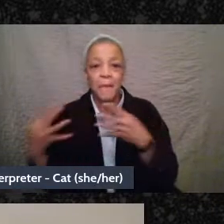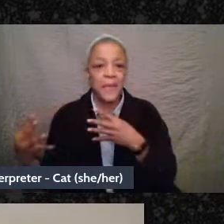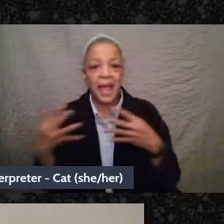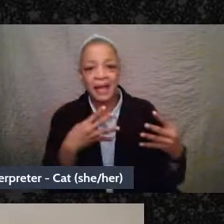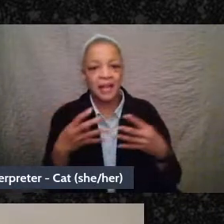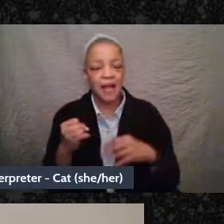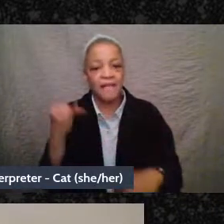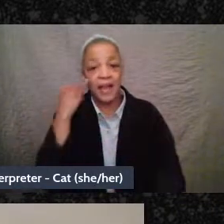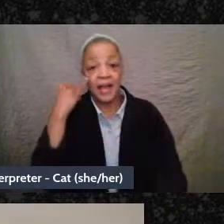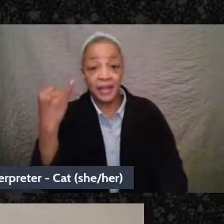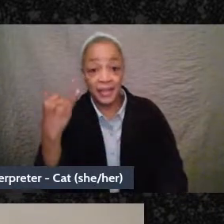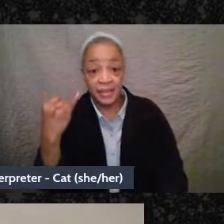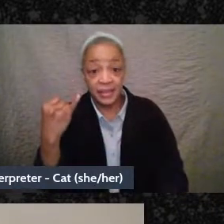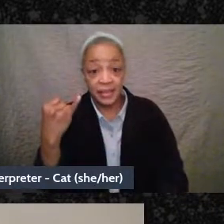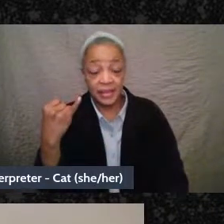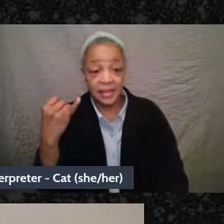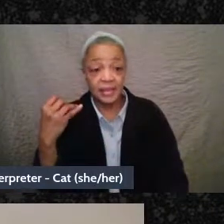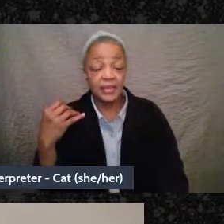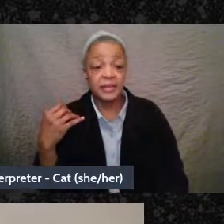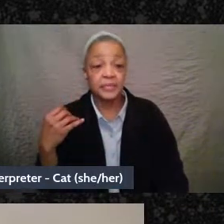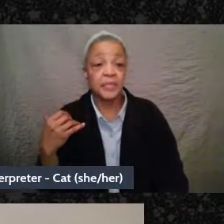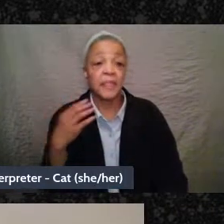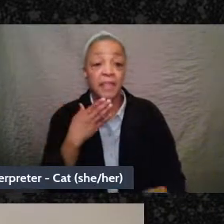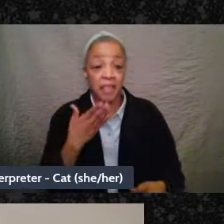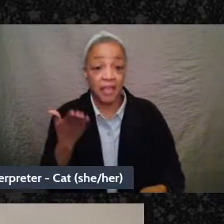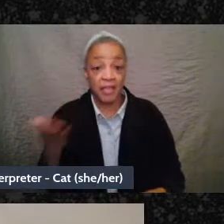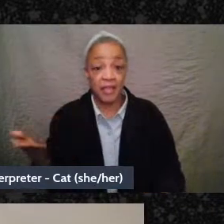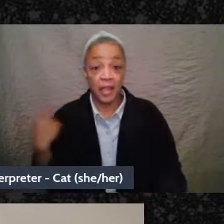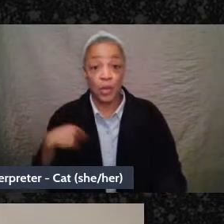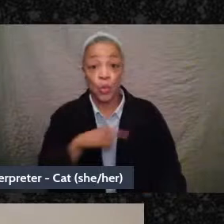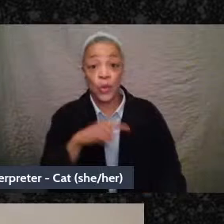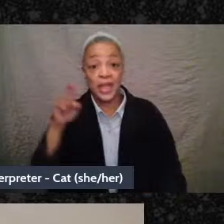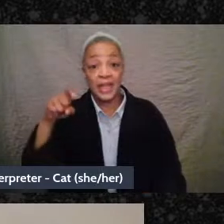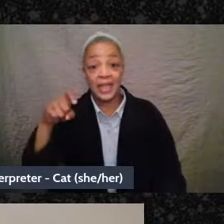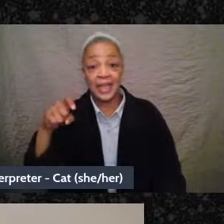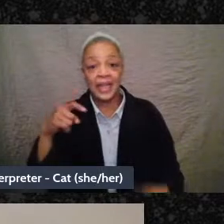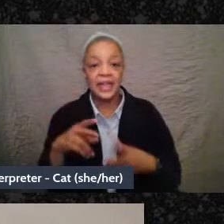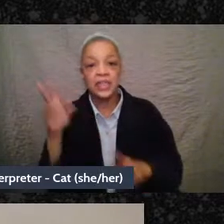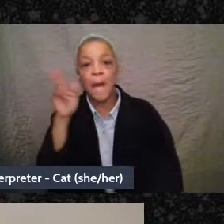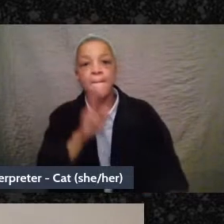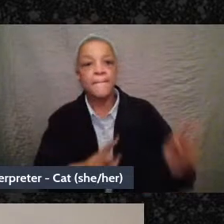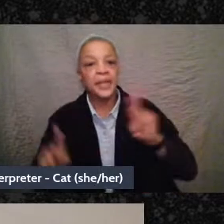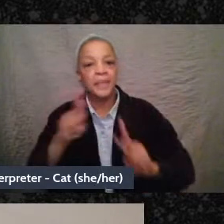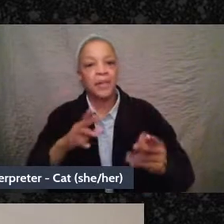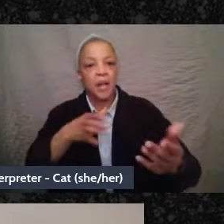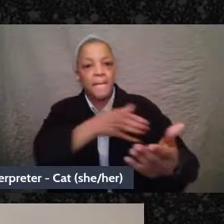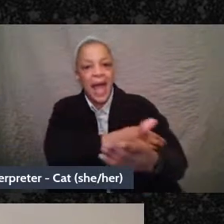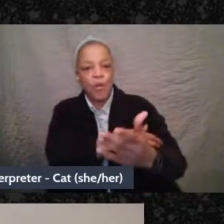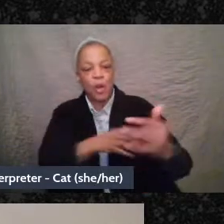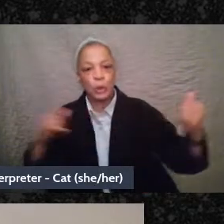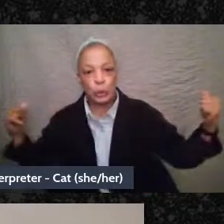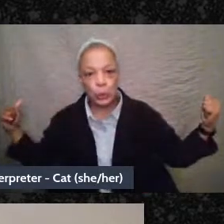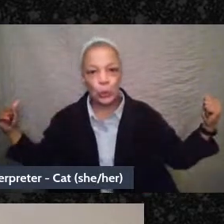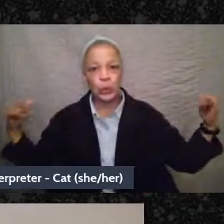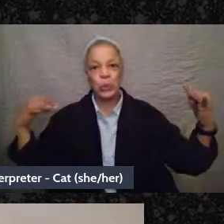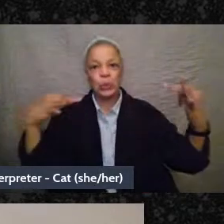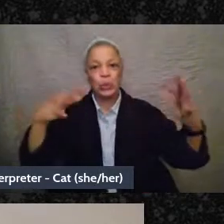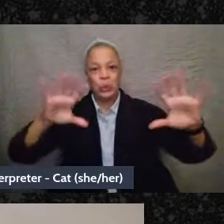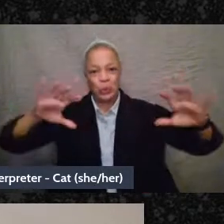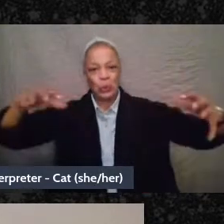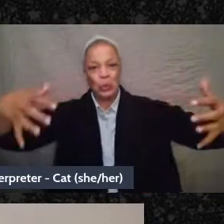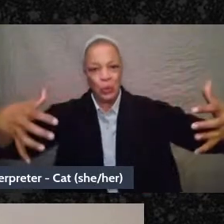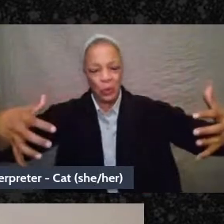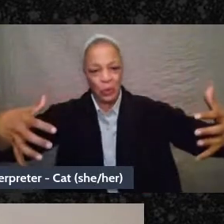really helpful, because that's like the thing we need is huge people power and the ability to demonstrate that people power